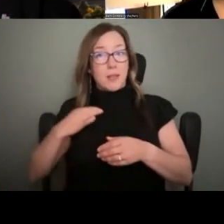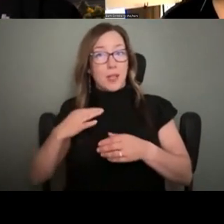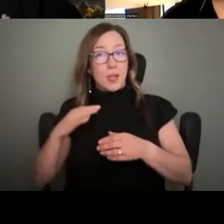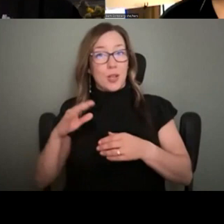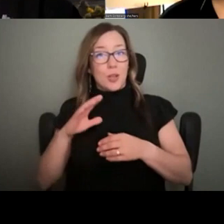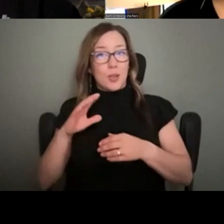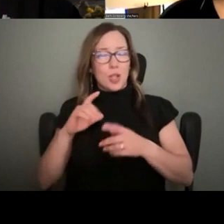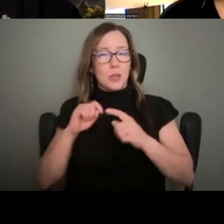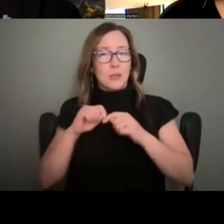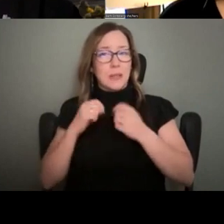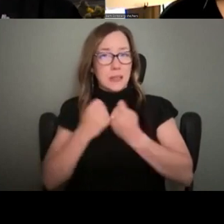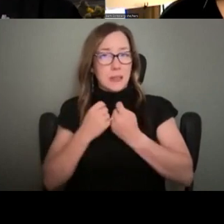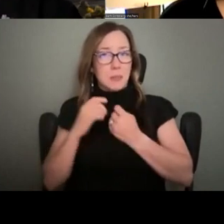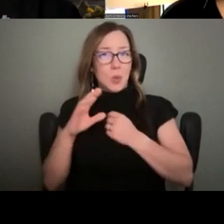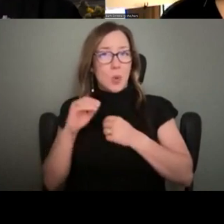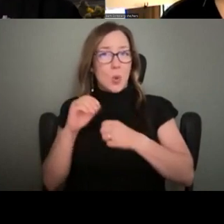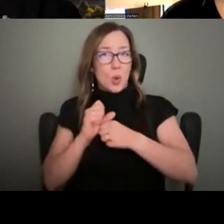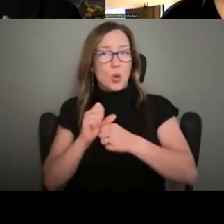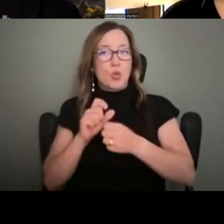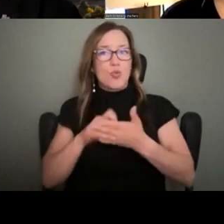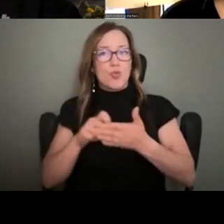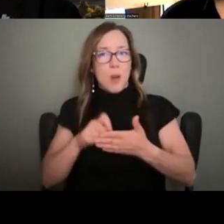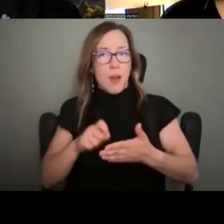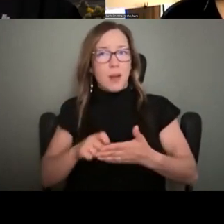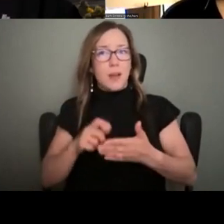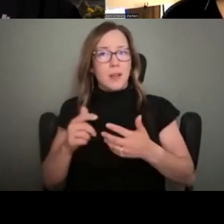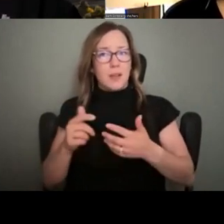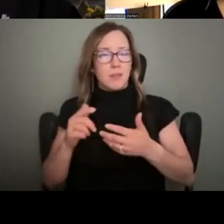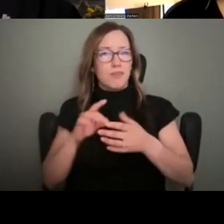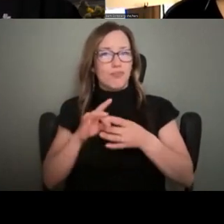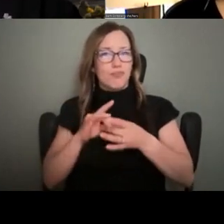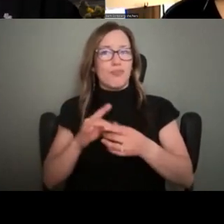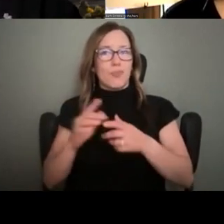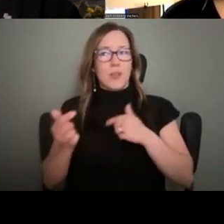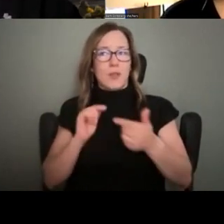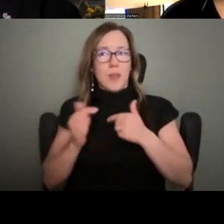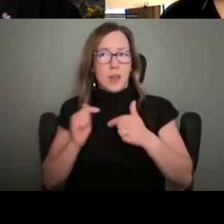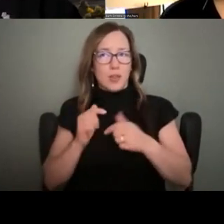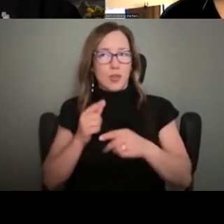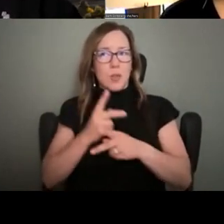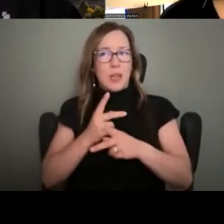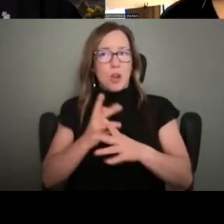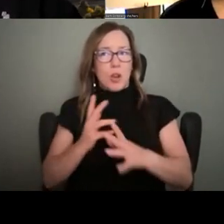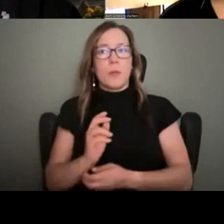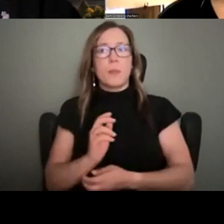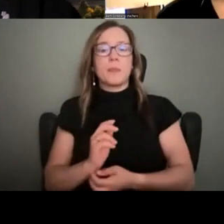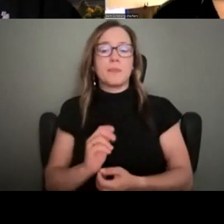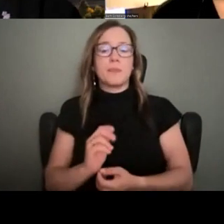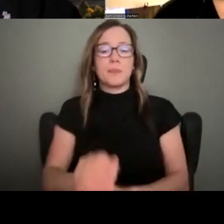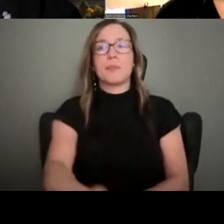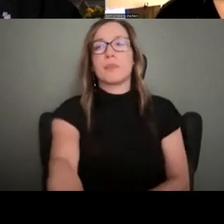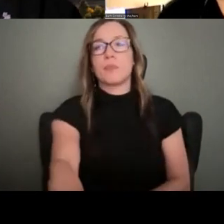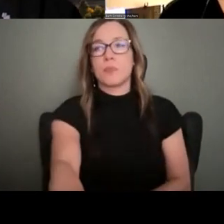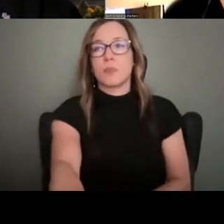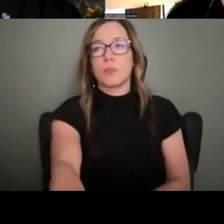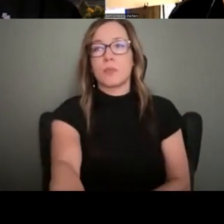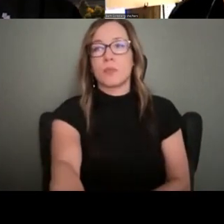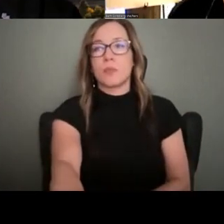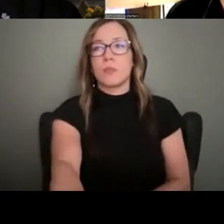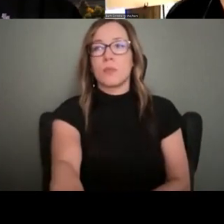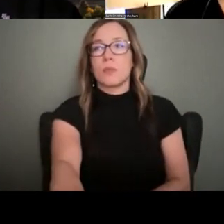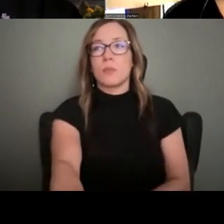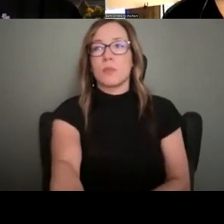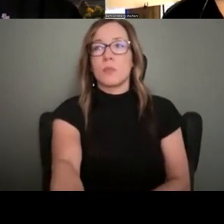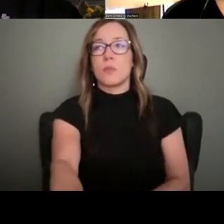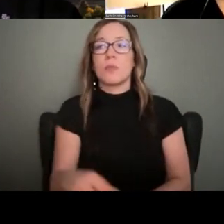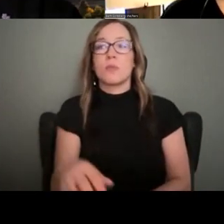volunteer team colleagues, writing about an interaction that she'd had with a caregiver. And she said, the caregiver's partner has